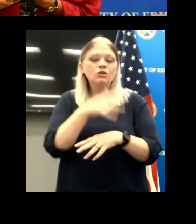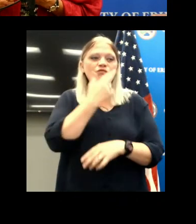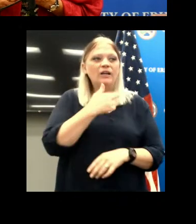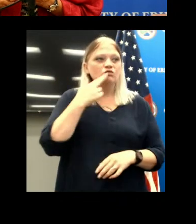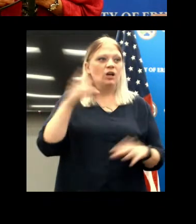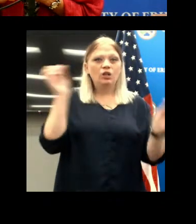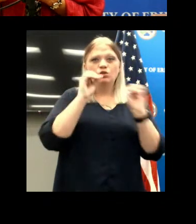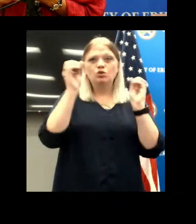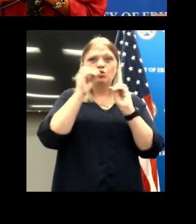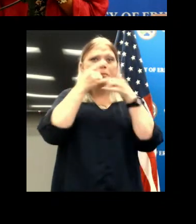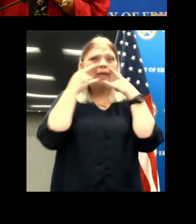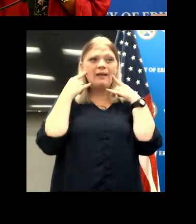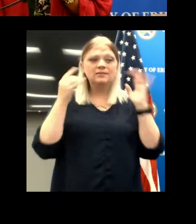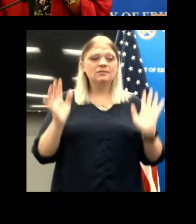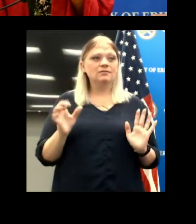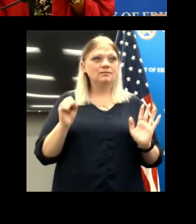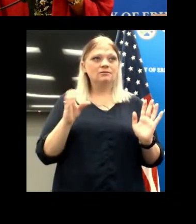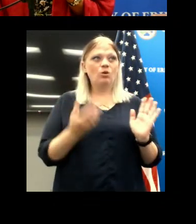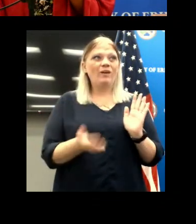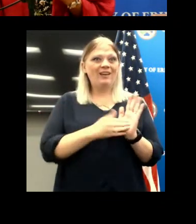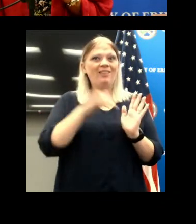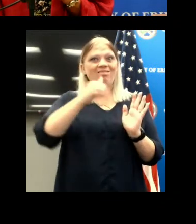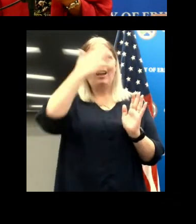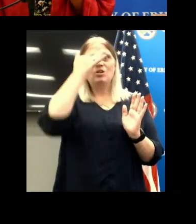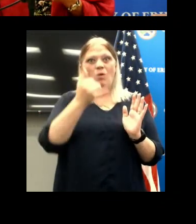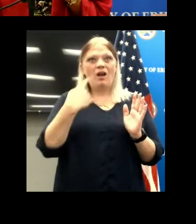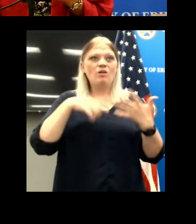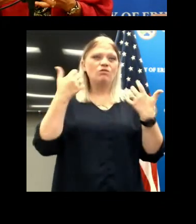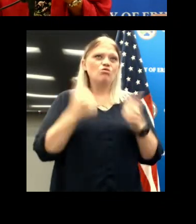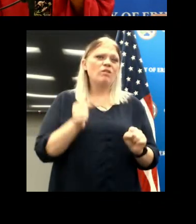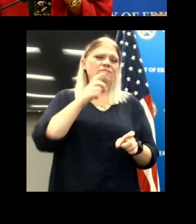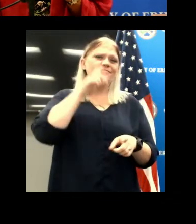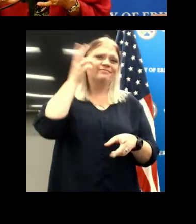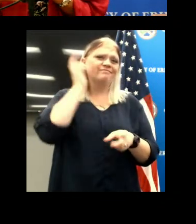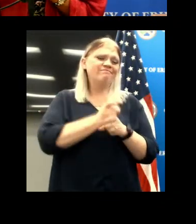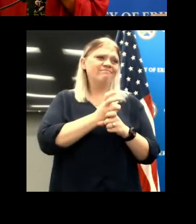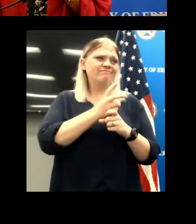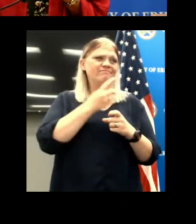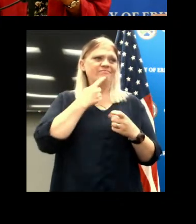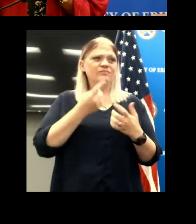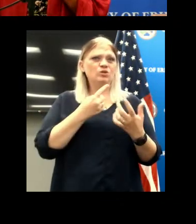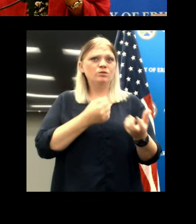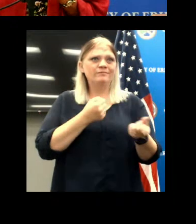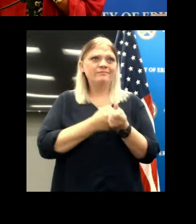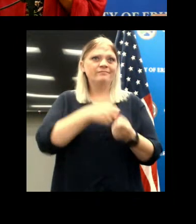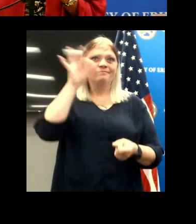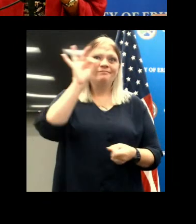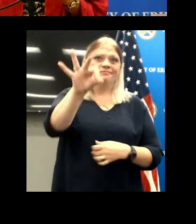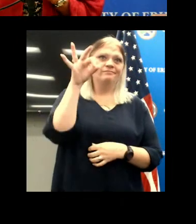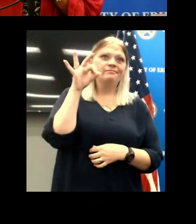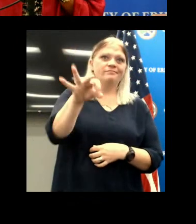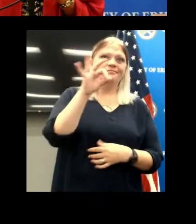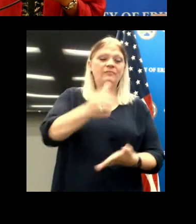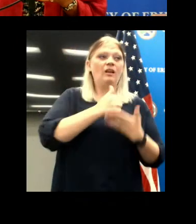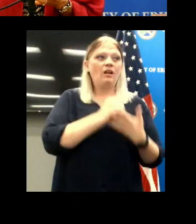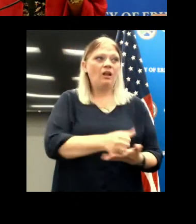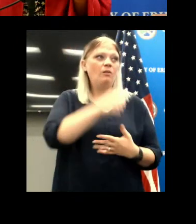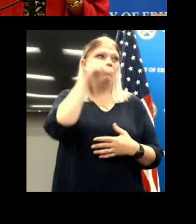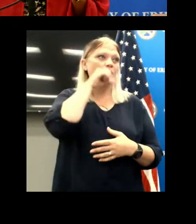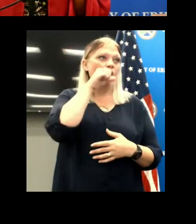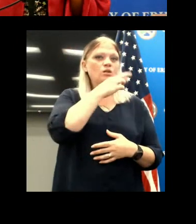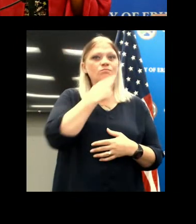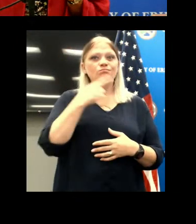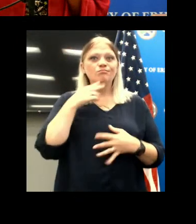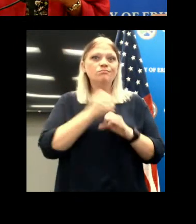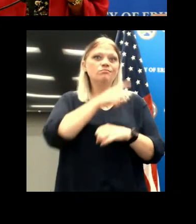not masking. And so that's why we have to try so hard to enforce that, help these bars and restaurants and establishments,